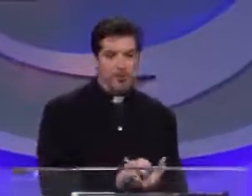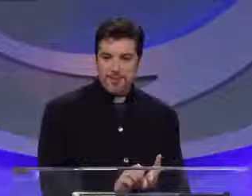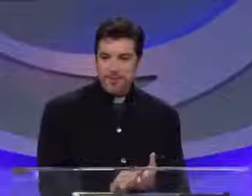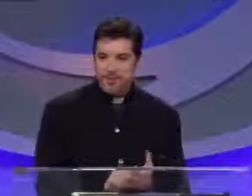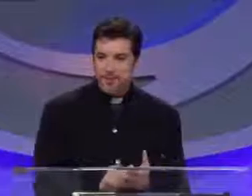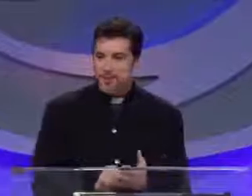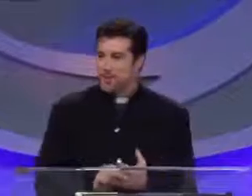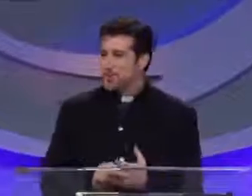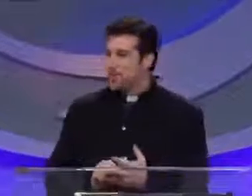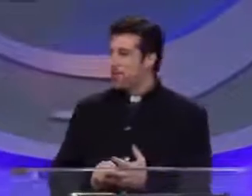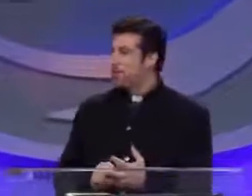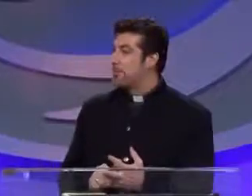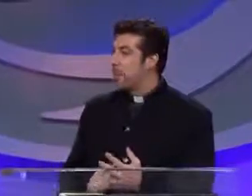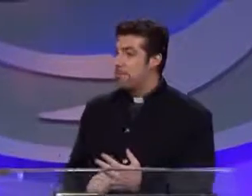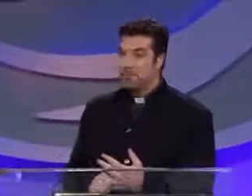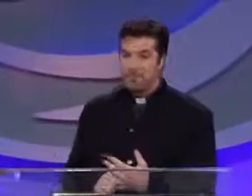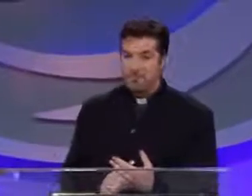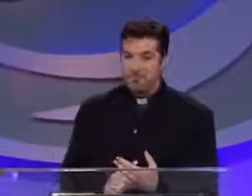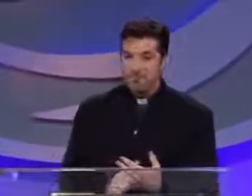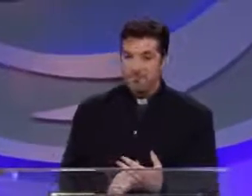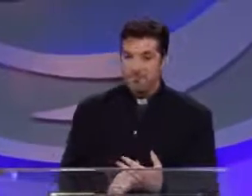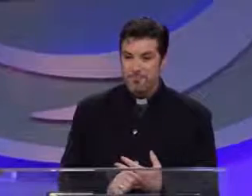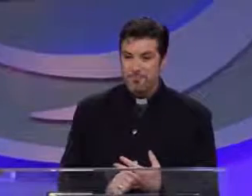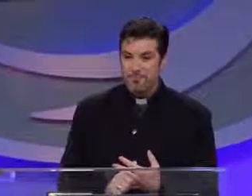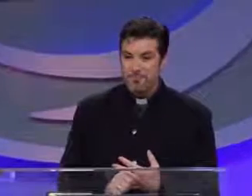we got to Italy was the call from Rome.